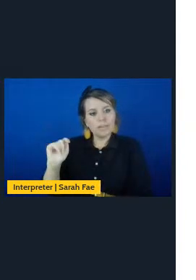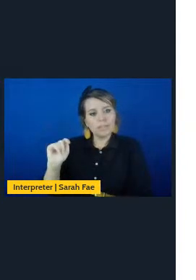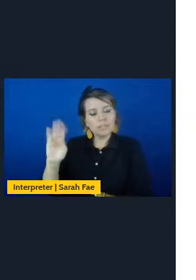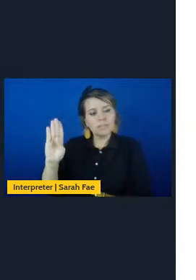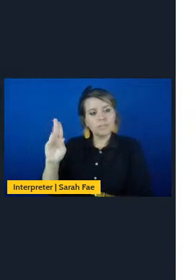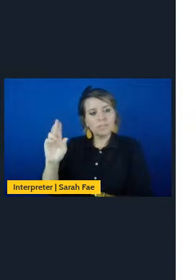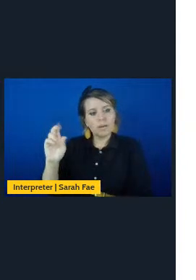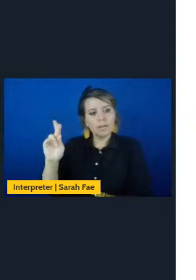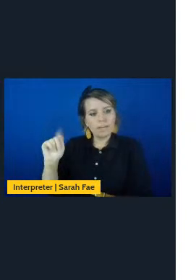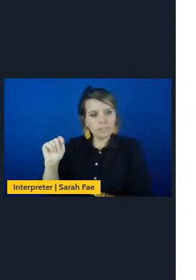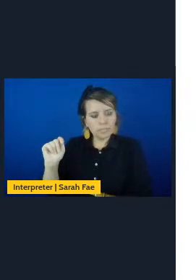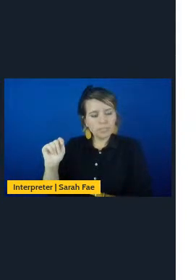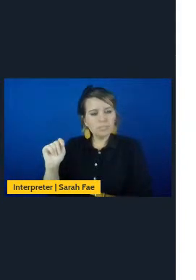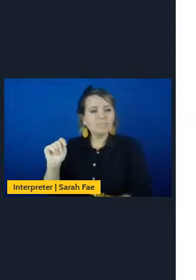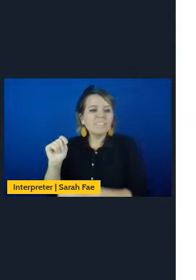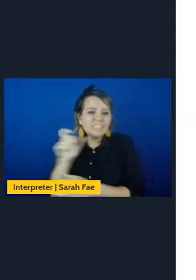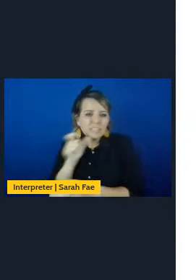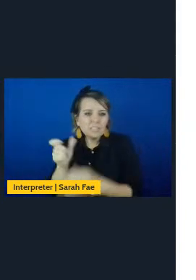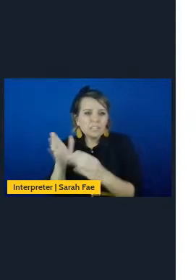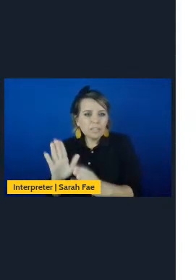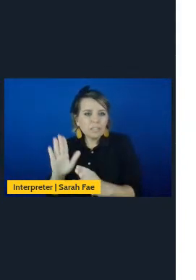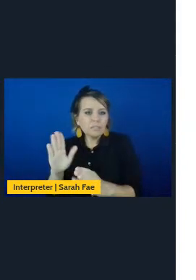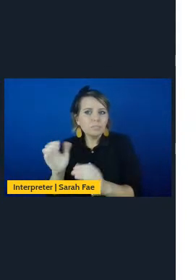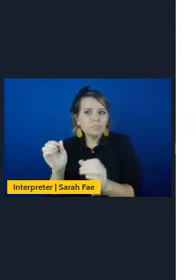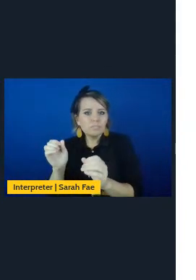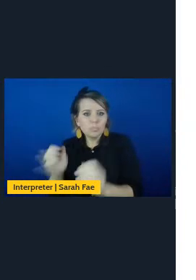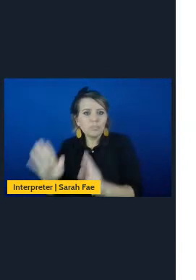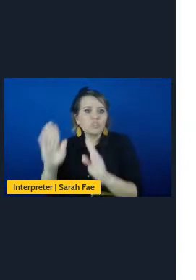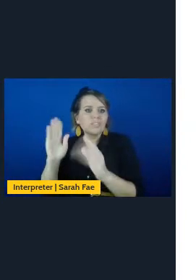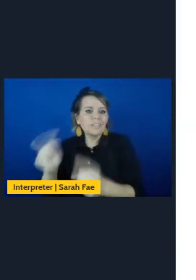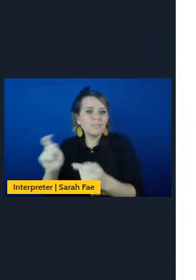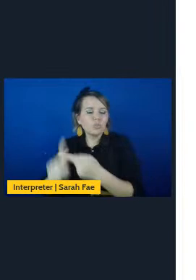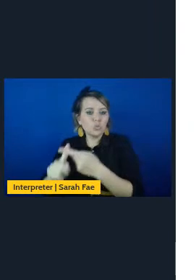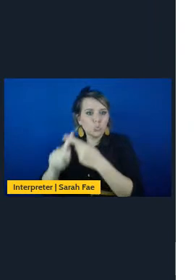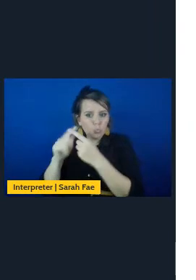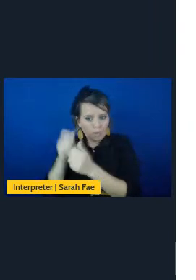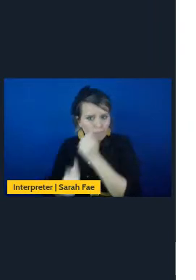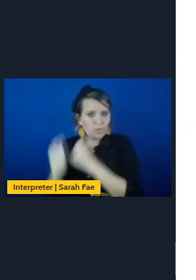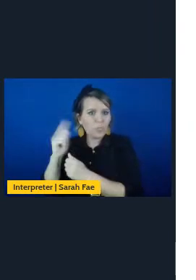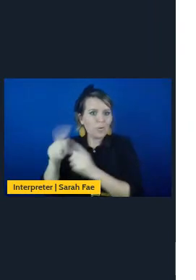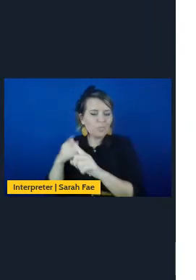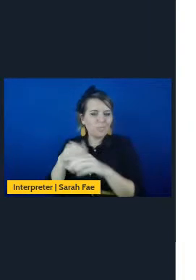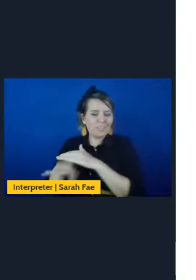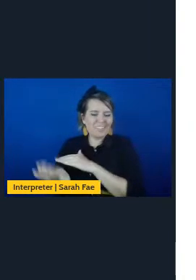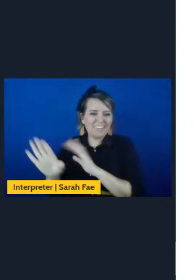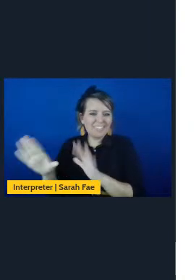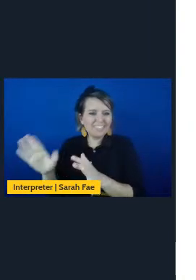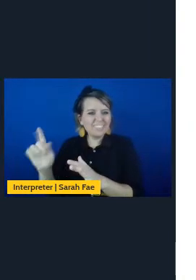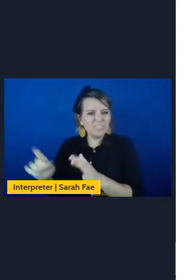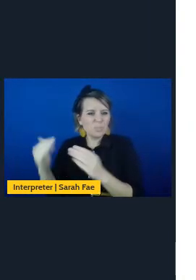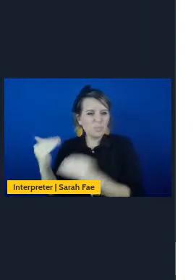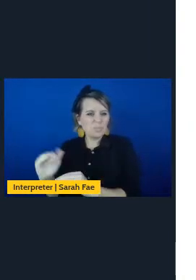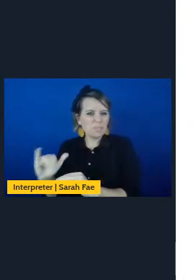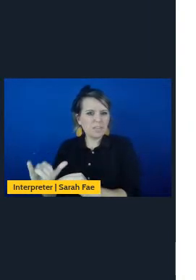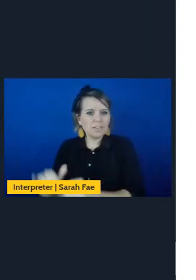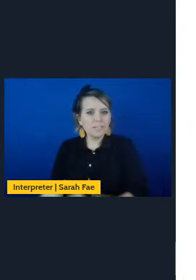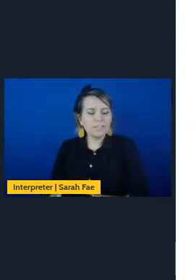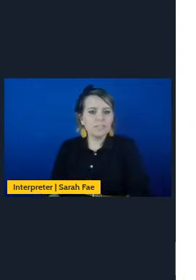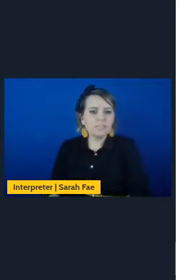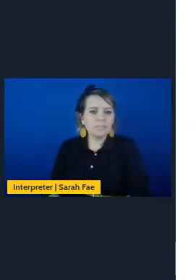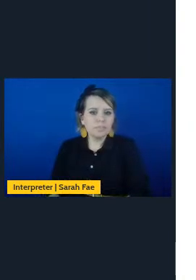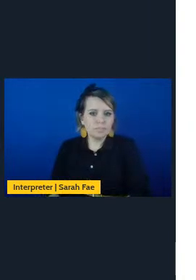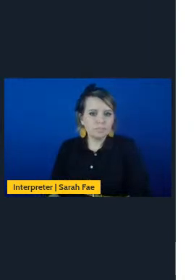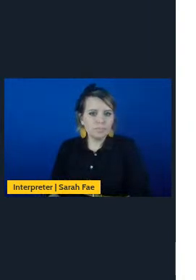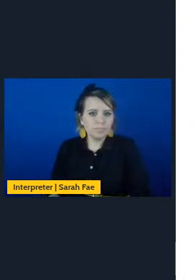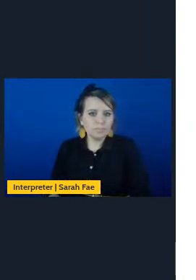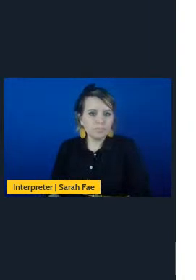branch deployments to ephemeral environments. We want developers to be able to deploy their own environments from the